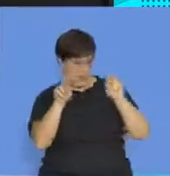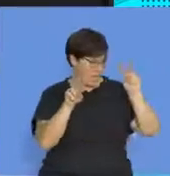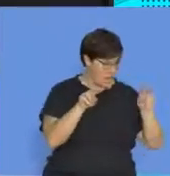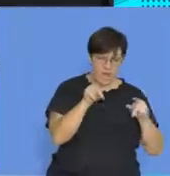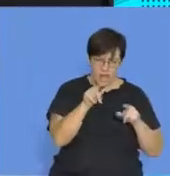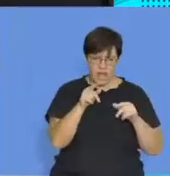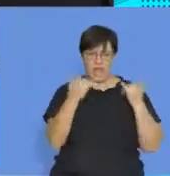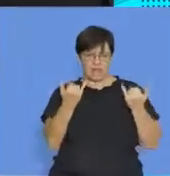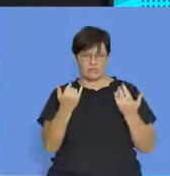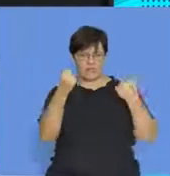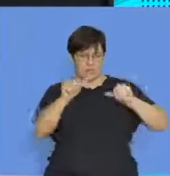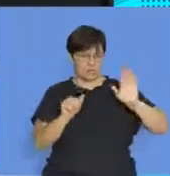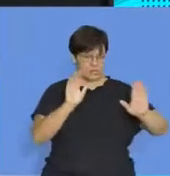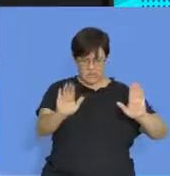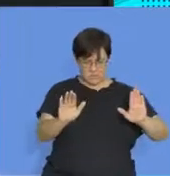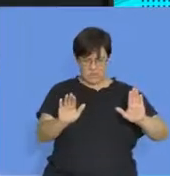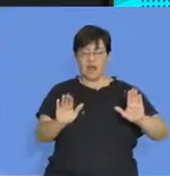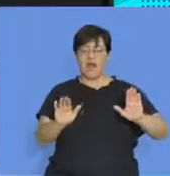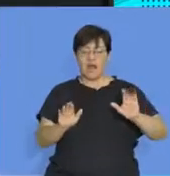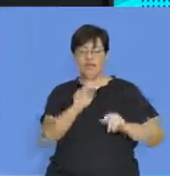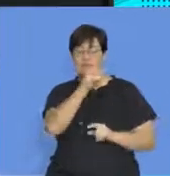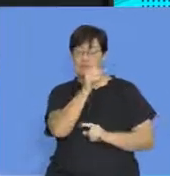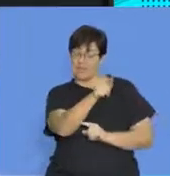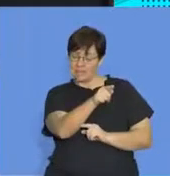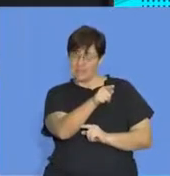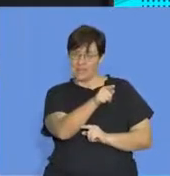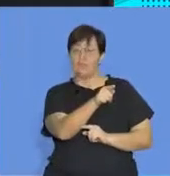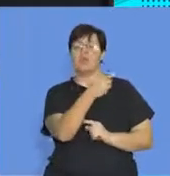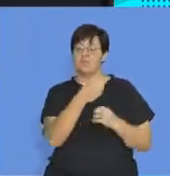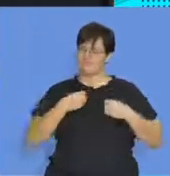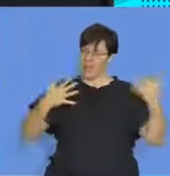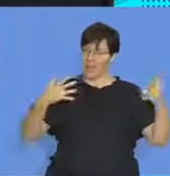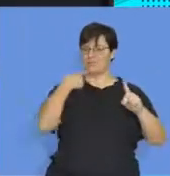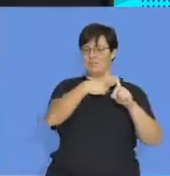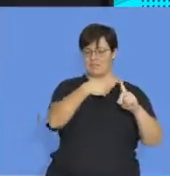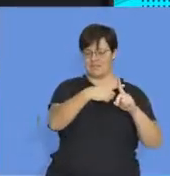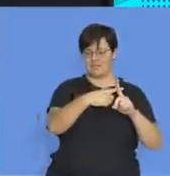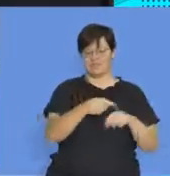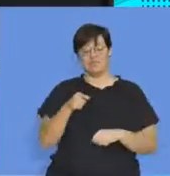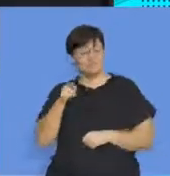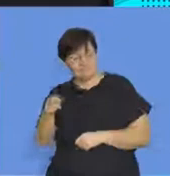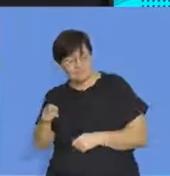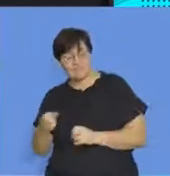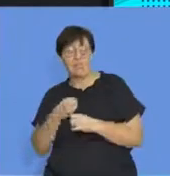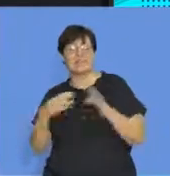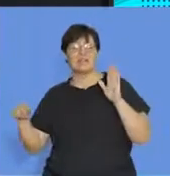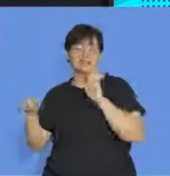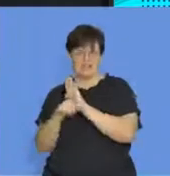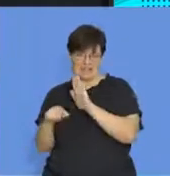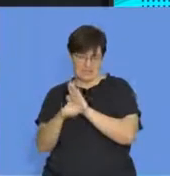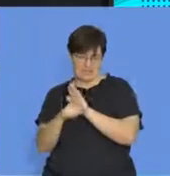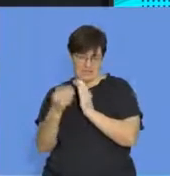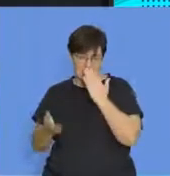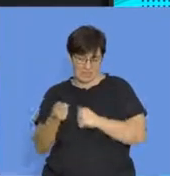current accounts, and remember, Tubby had a credit balance. Sarah would have ended up with a